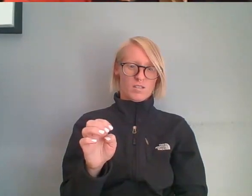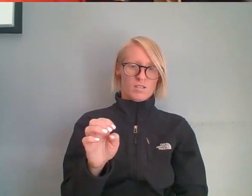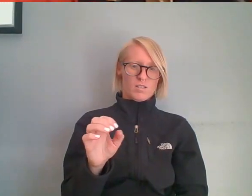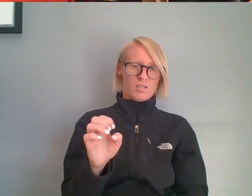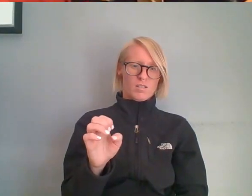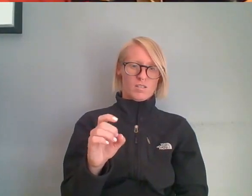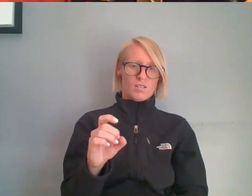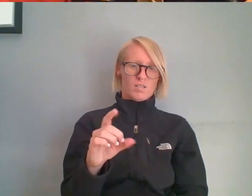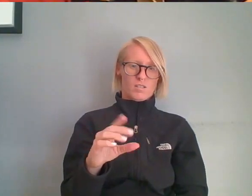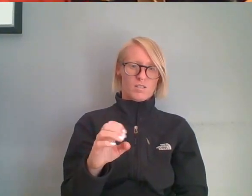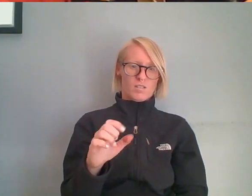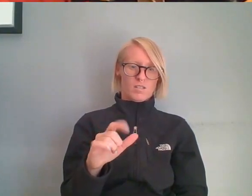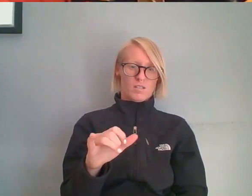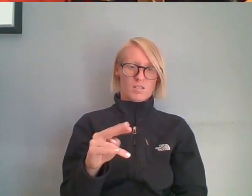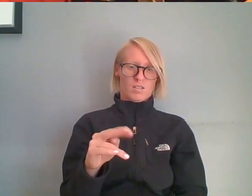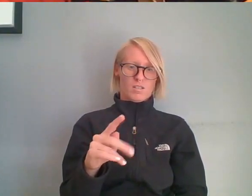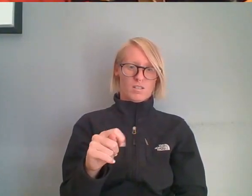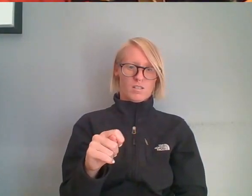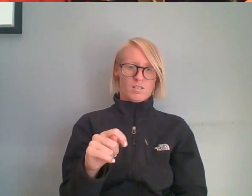EXCELLENT.